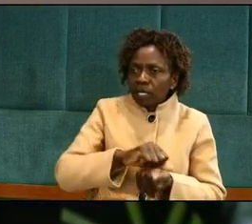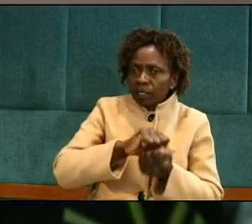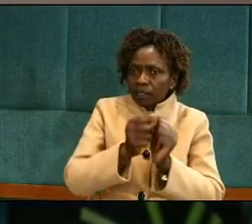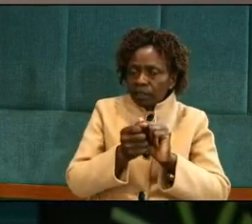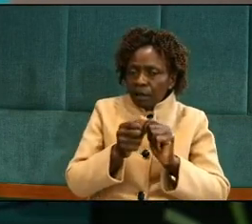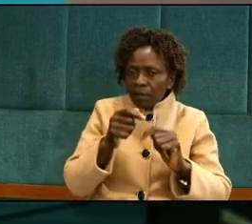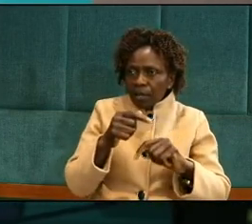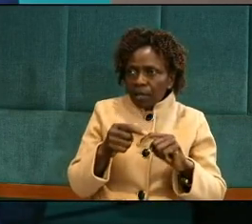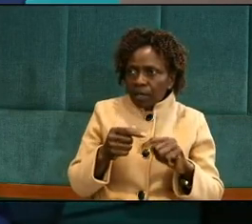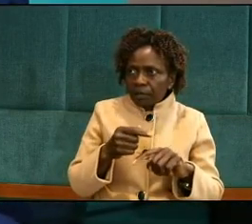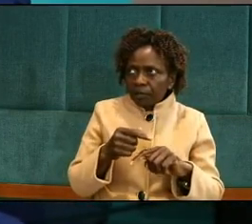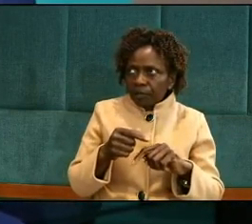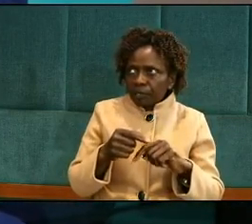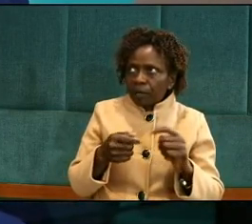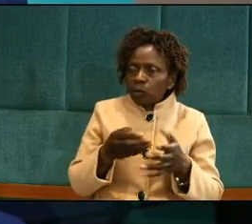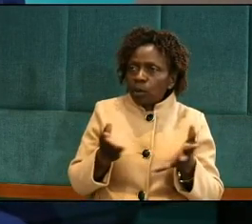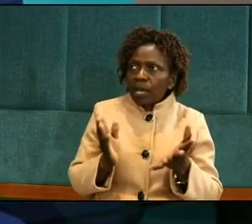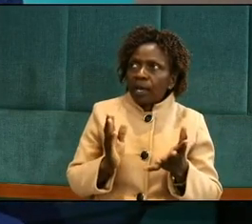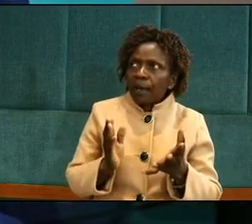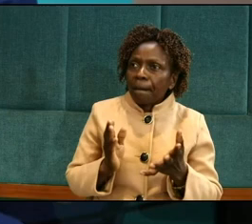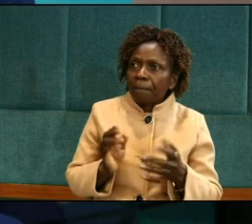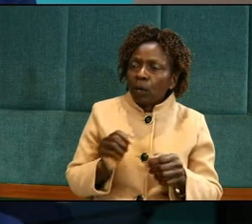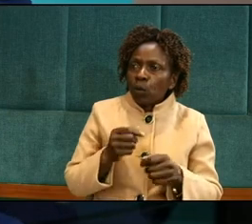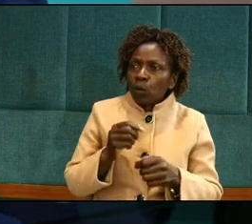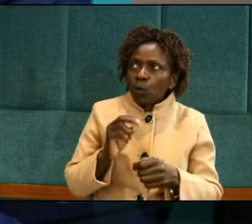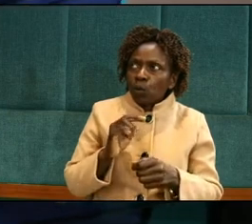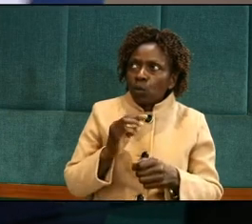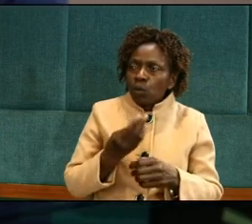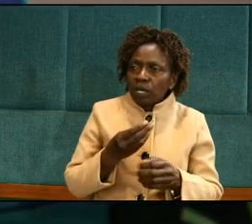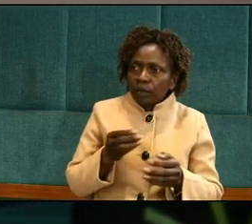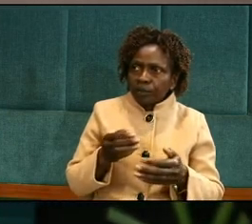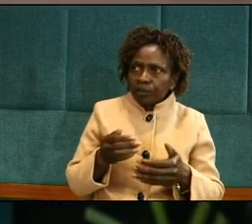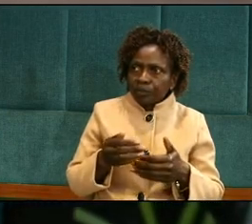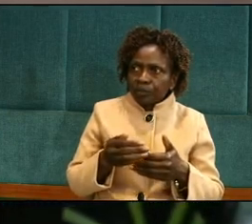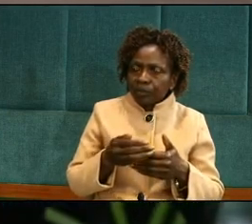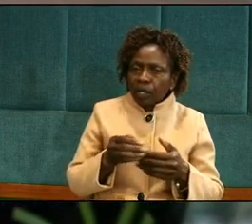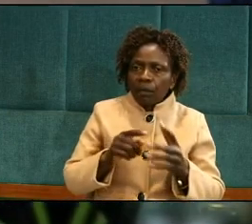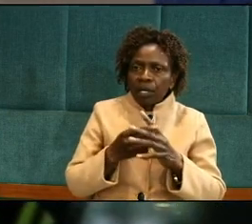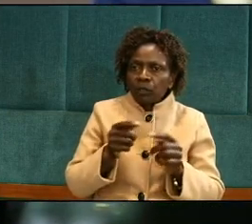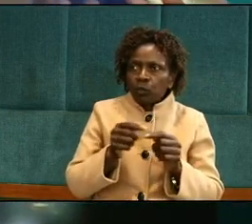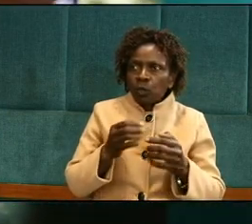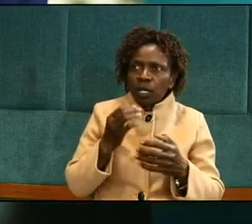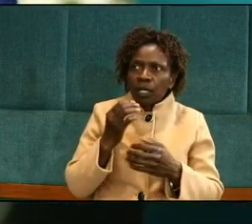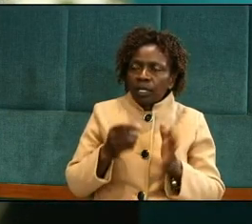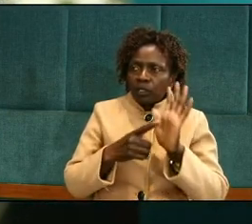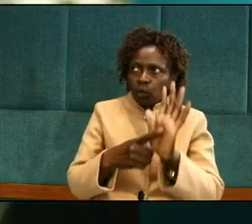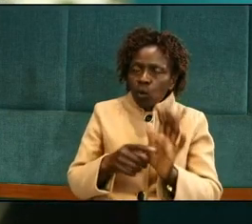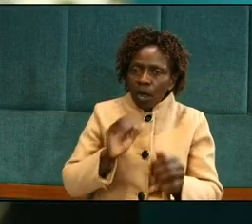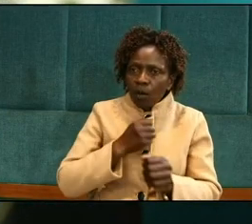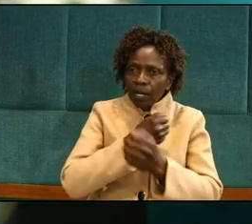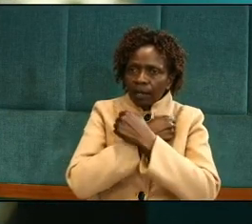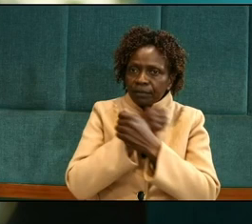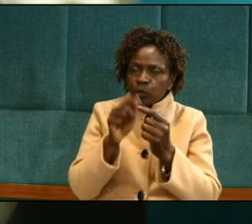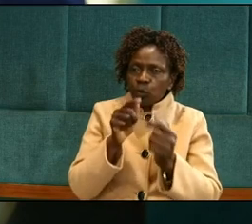becomes a bond where we sever these relationships, where we begin to express our